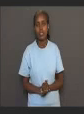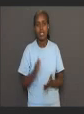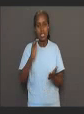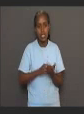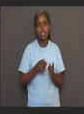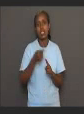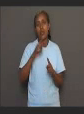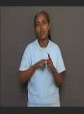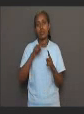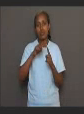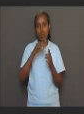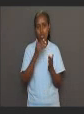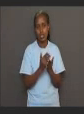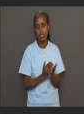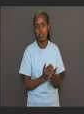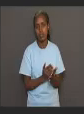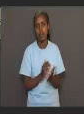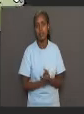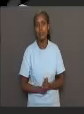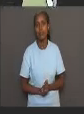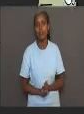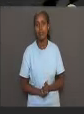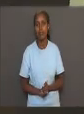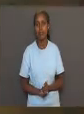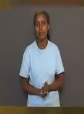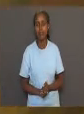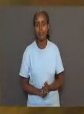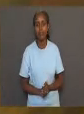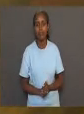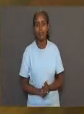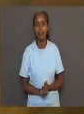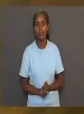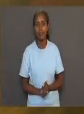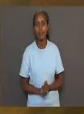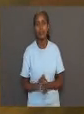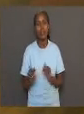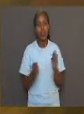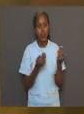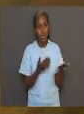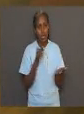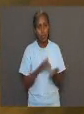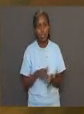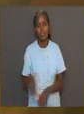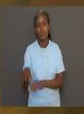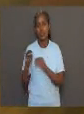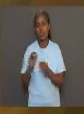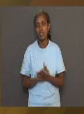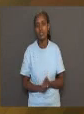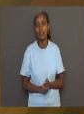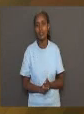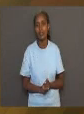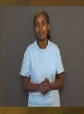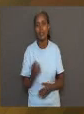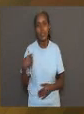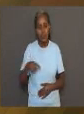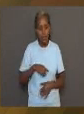Let's get back to our lesson. Welcome back, students. We